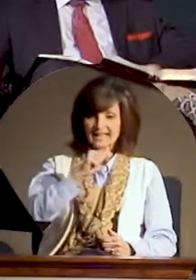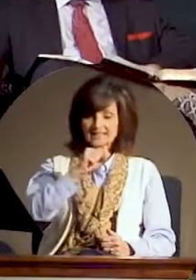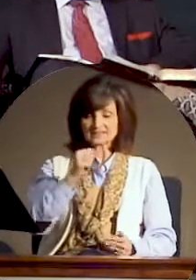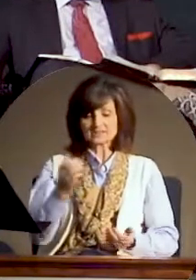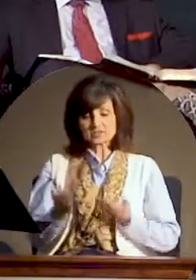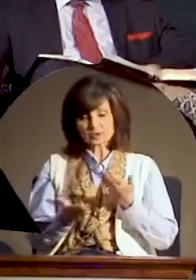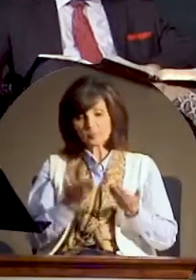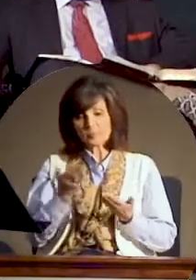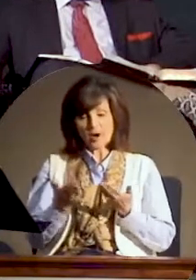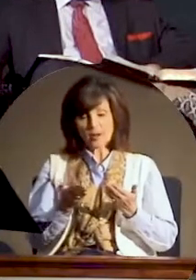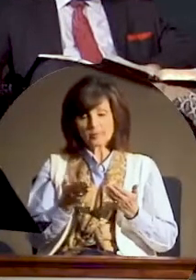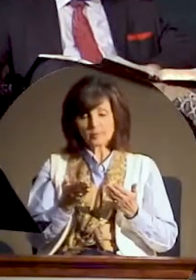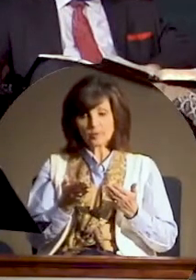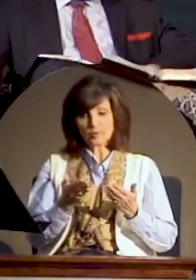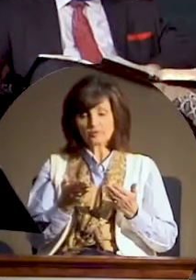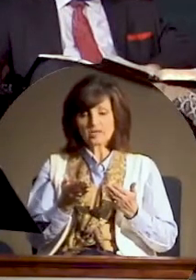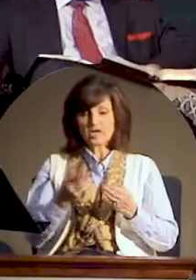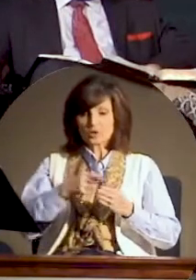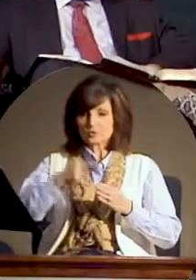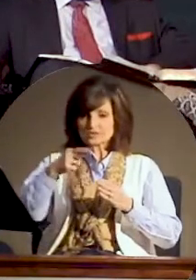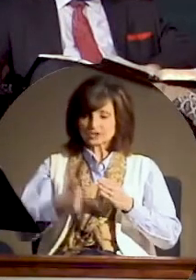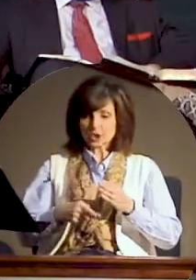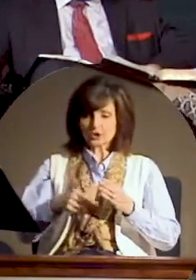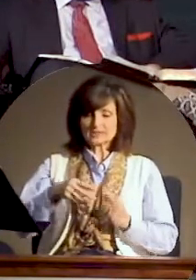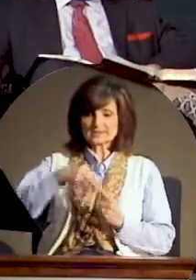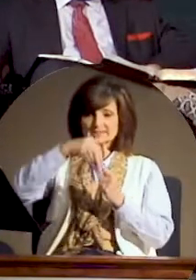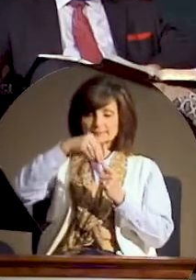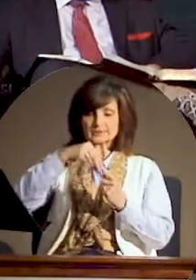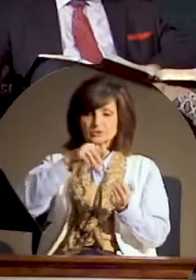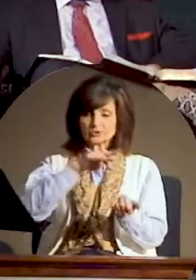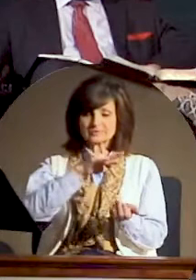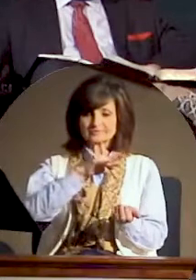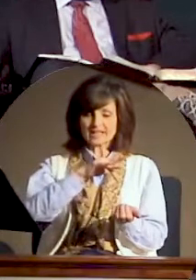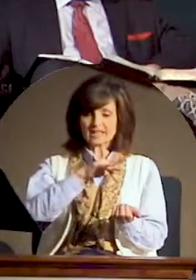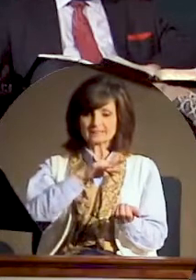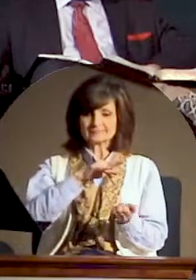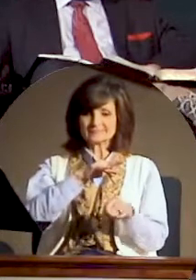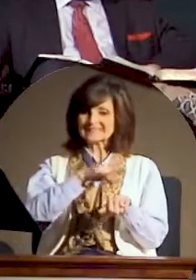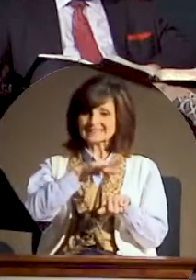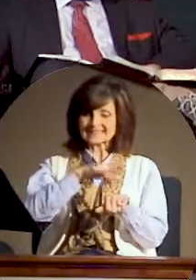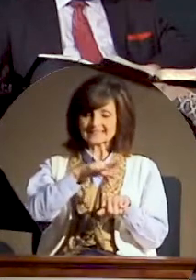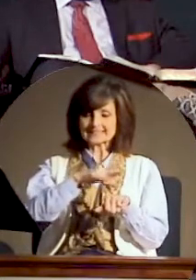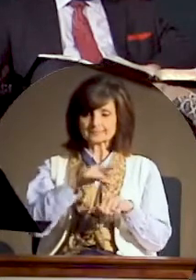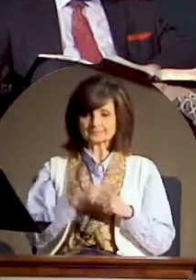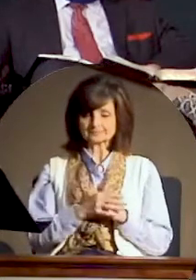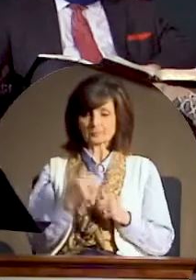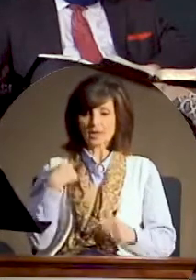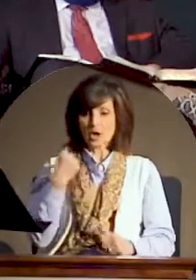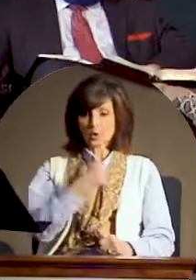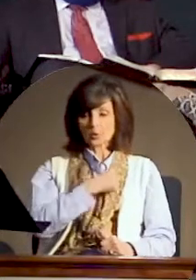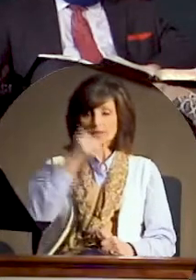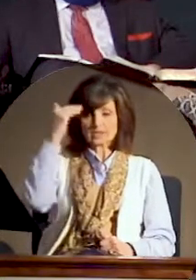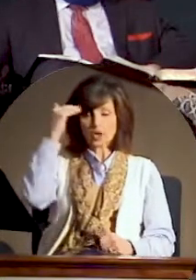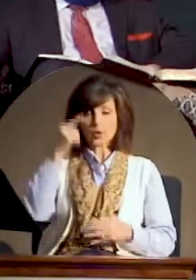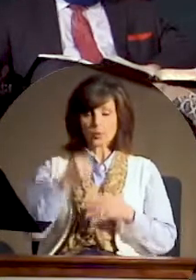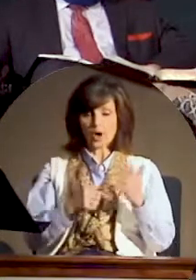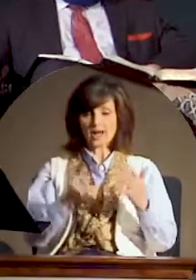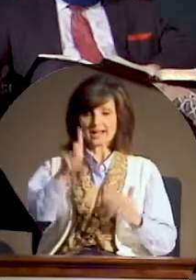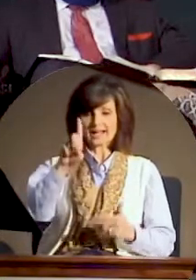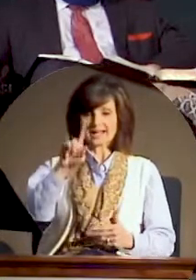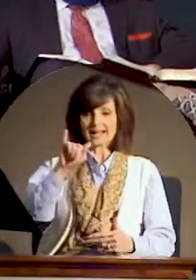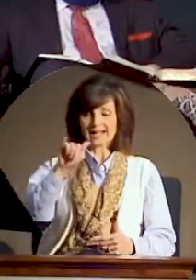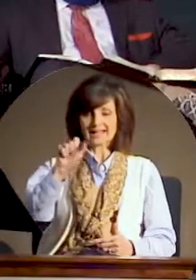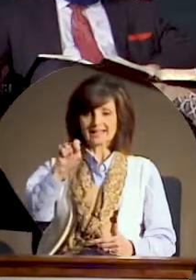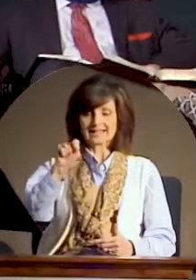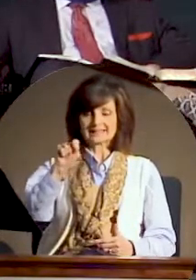probable course and outcome of a specific disease. Prognosis. Now, we know what diagnosis is. Diagnosis